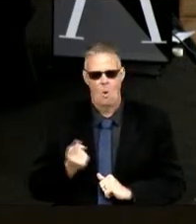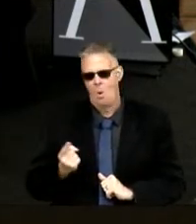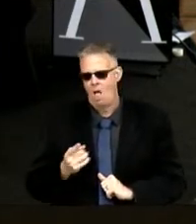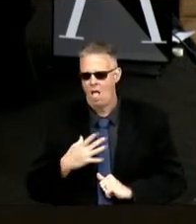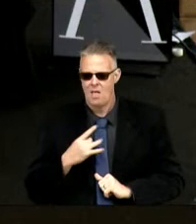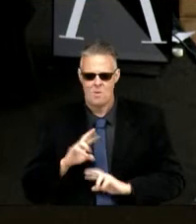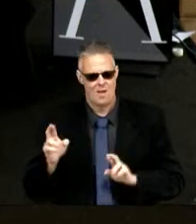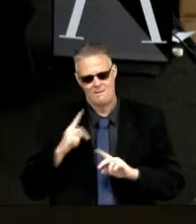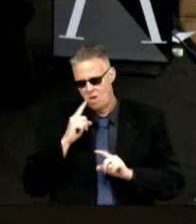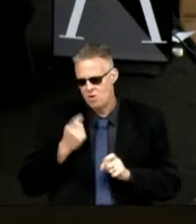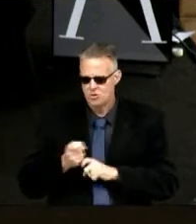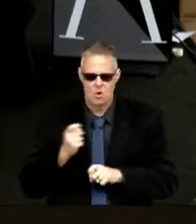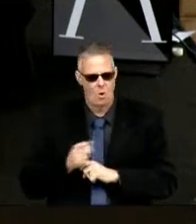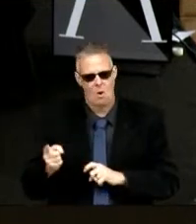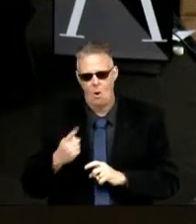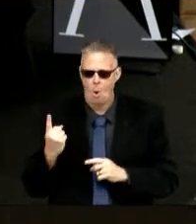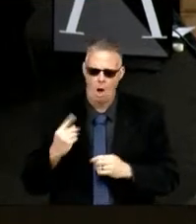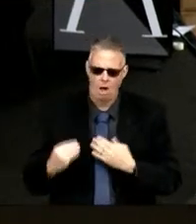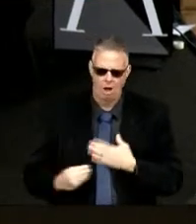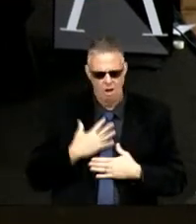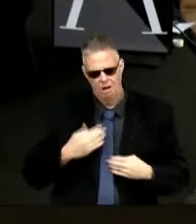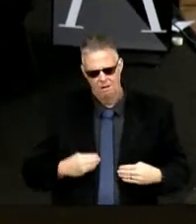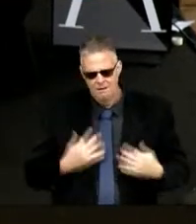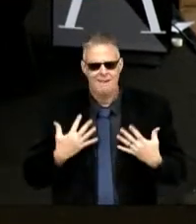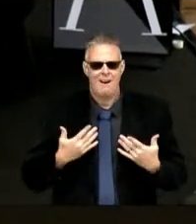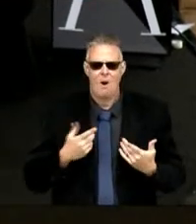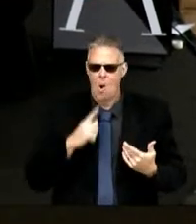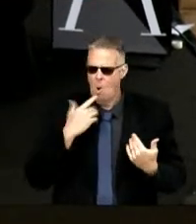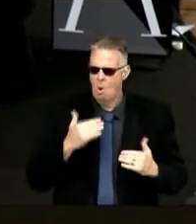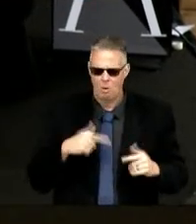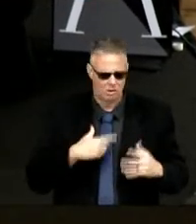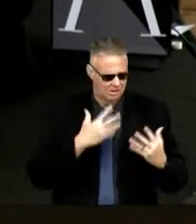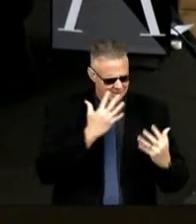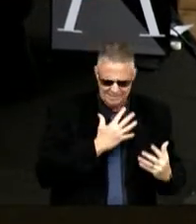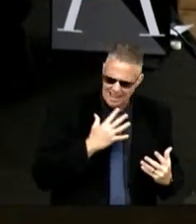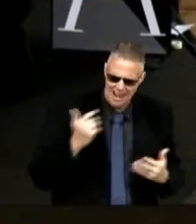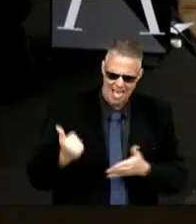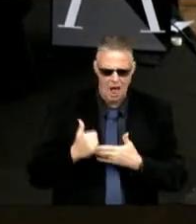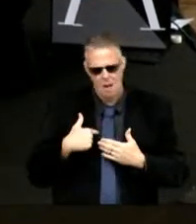his sleeve and has cheered me up on many days when I was frustrated or sad.